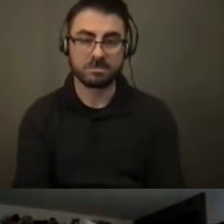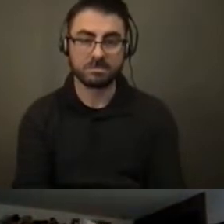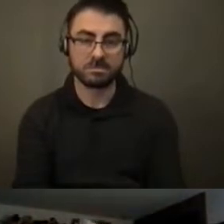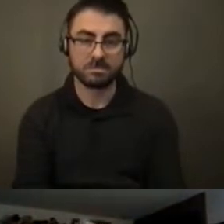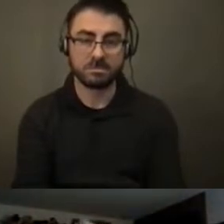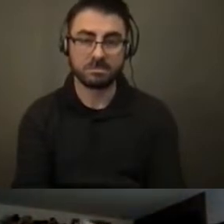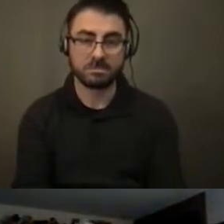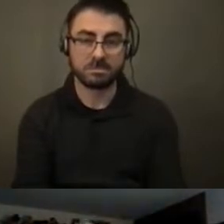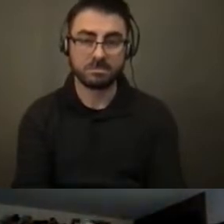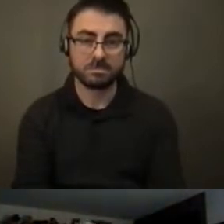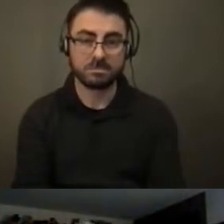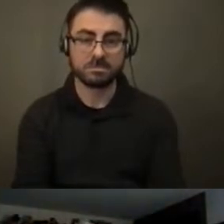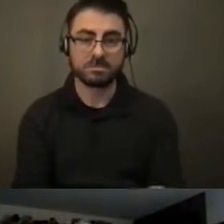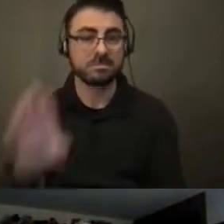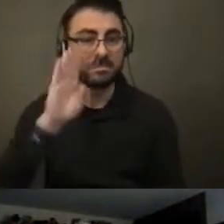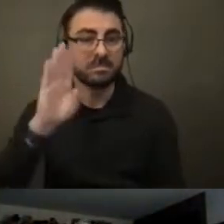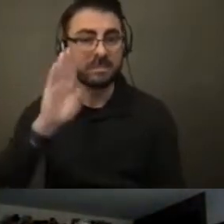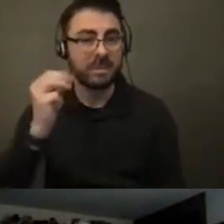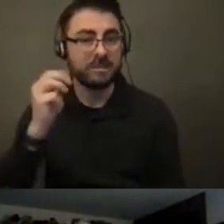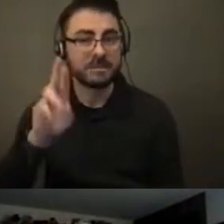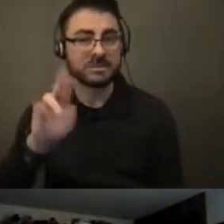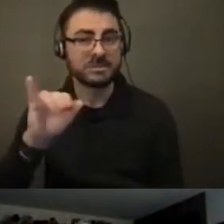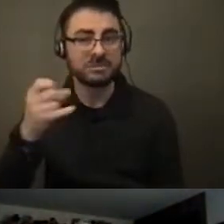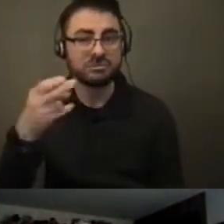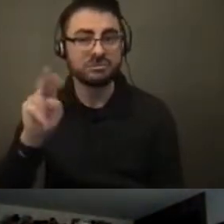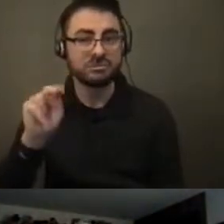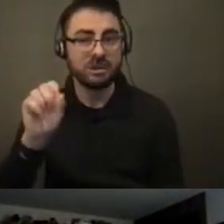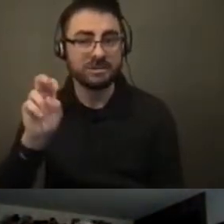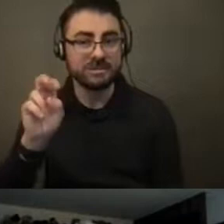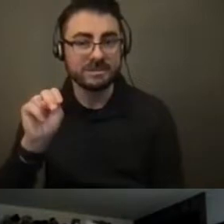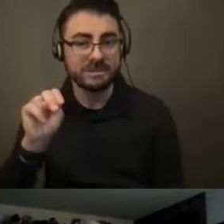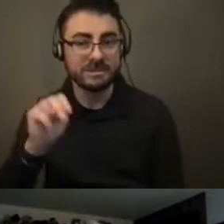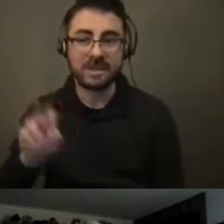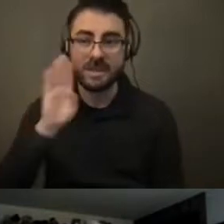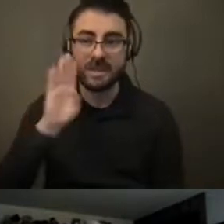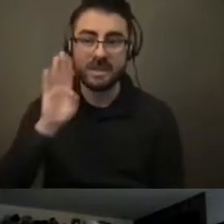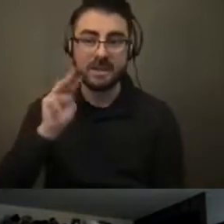Hi there, Mr. Johnson. Hi there, Ms. Partel.